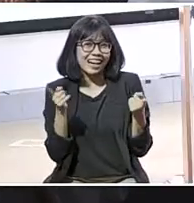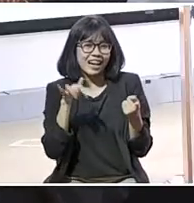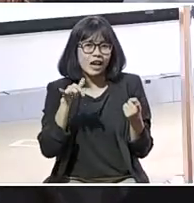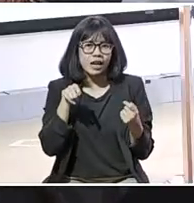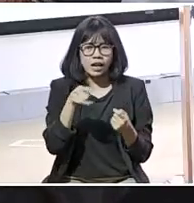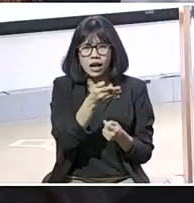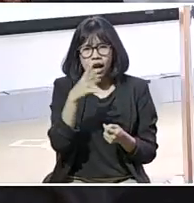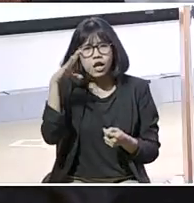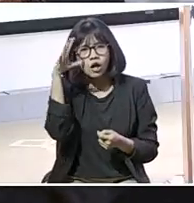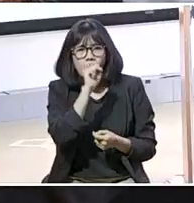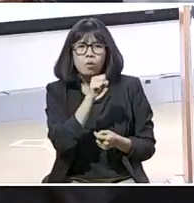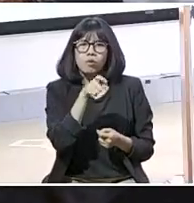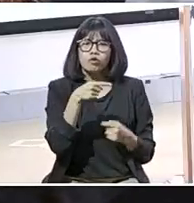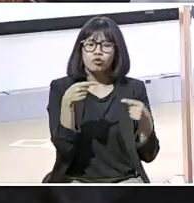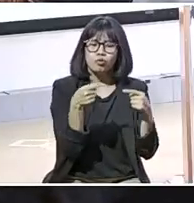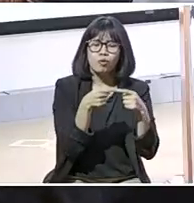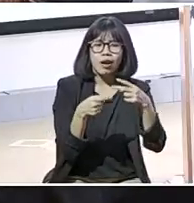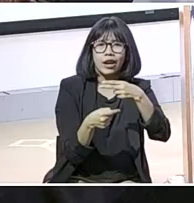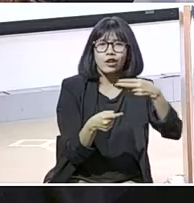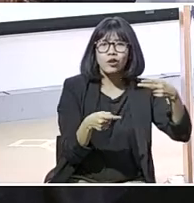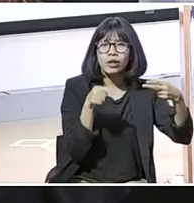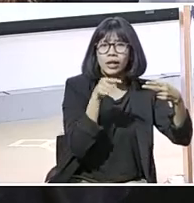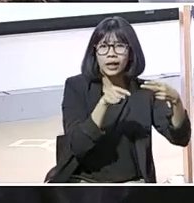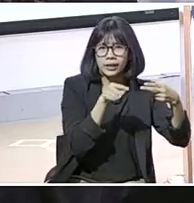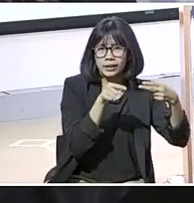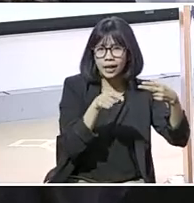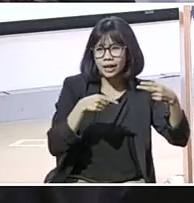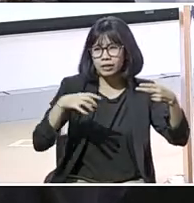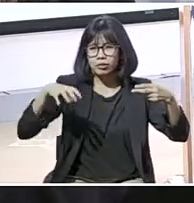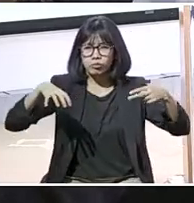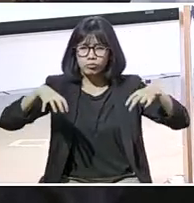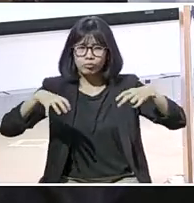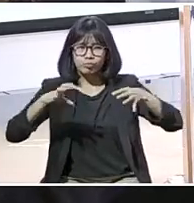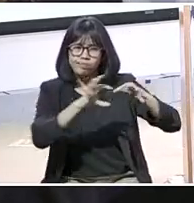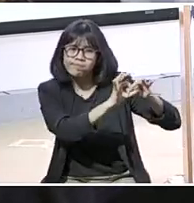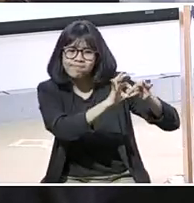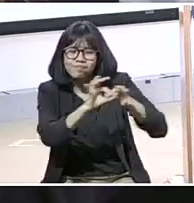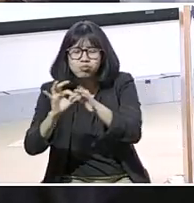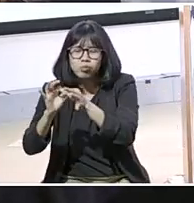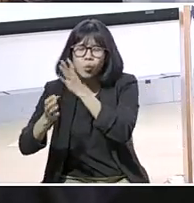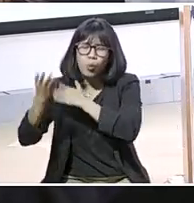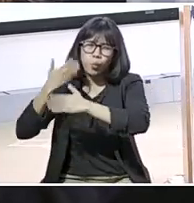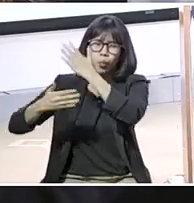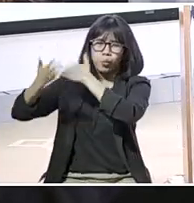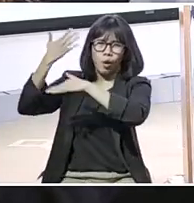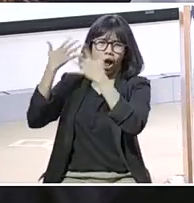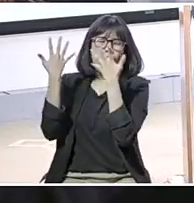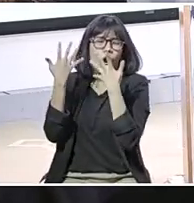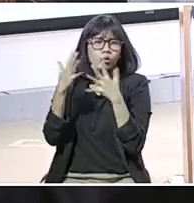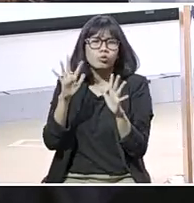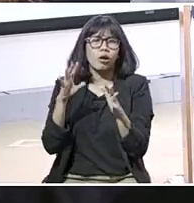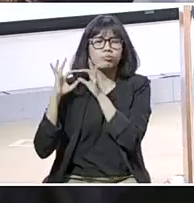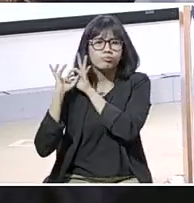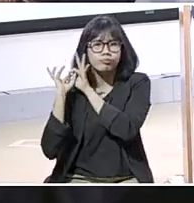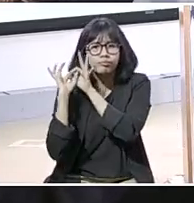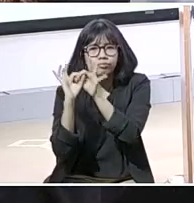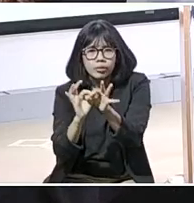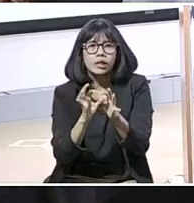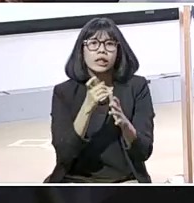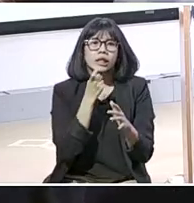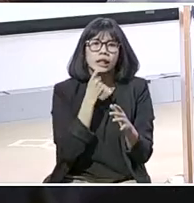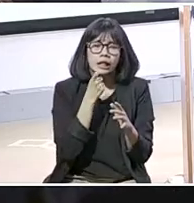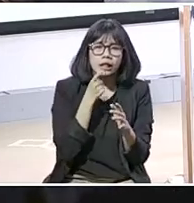U.S.-Indonesia relations are based on a long history of shared values, including our